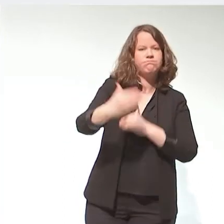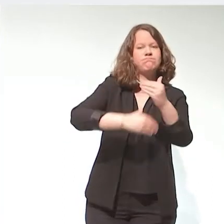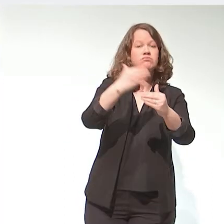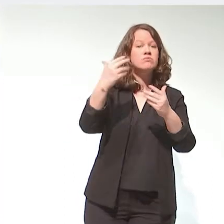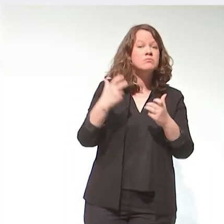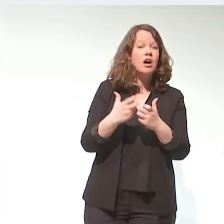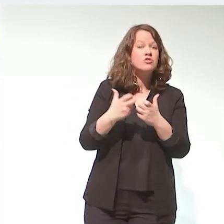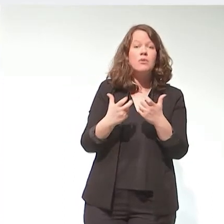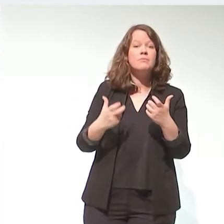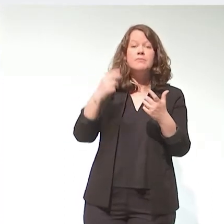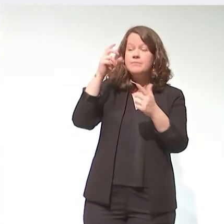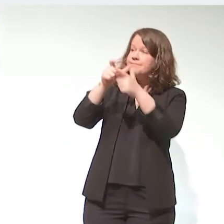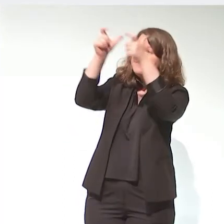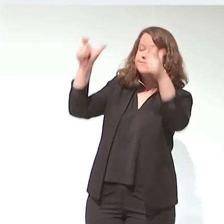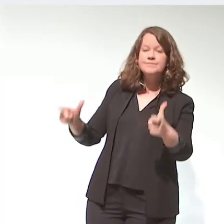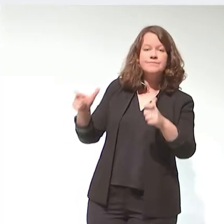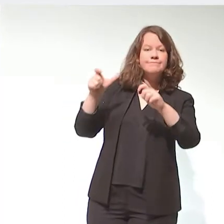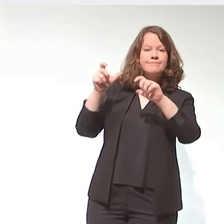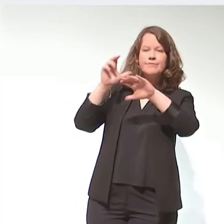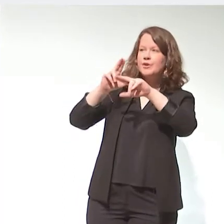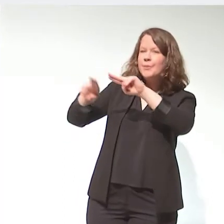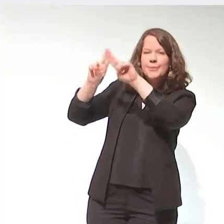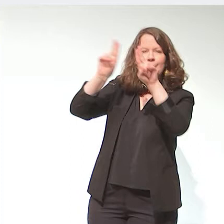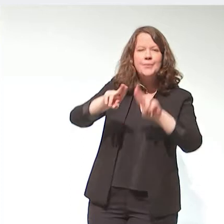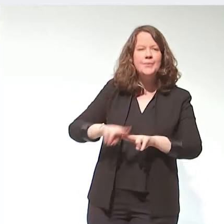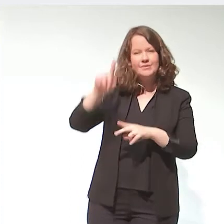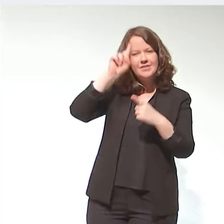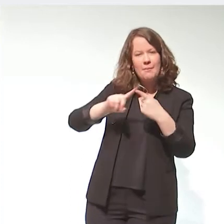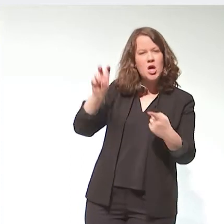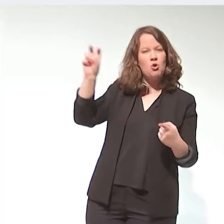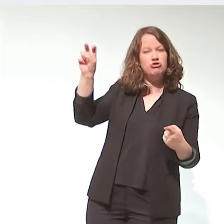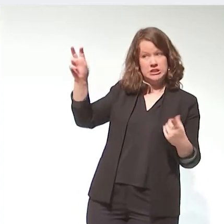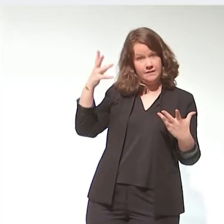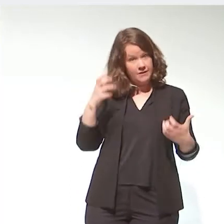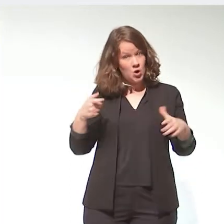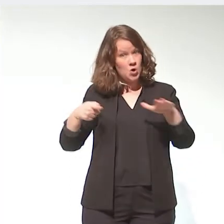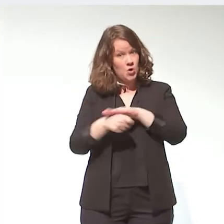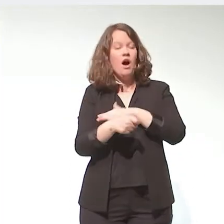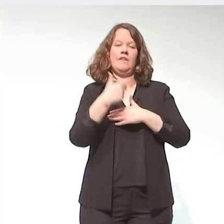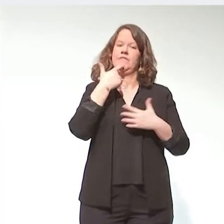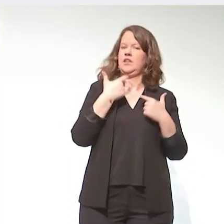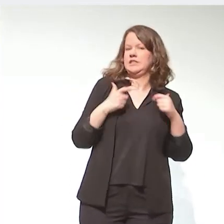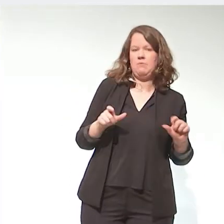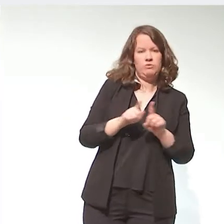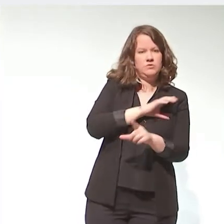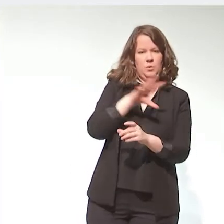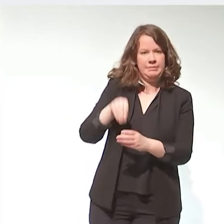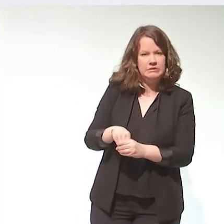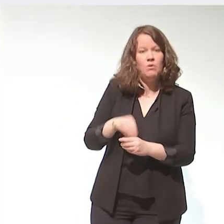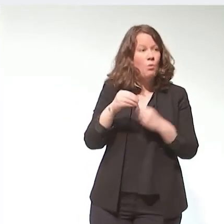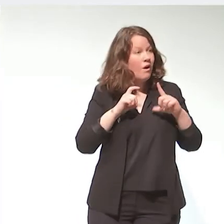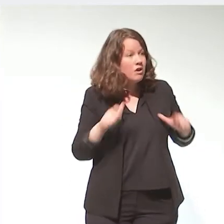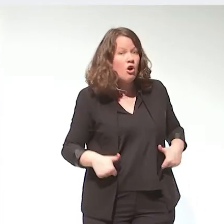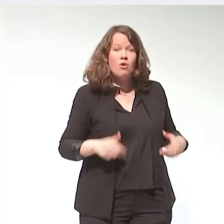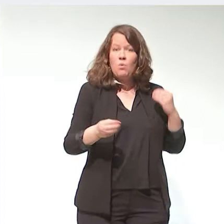compulsory in order to, we must improve the energy efficacy of buildings if we want to